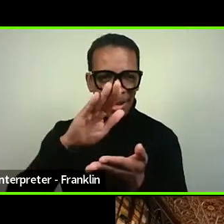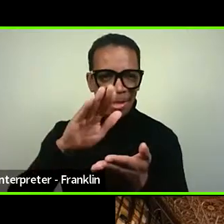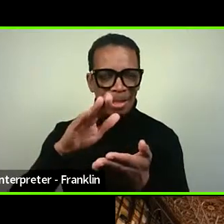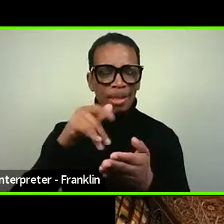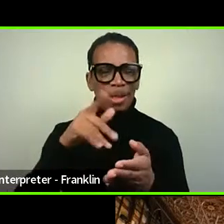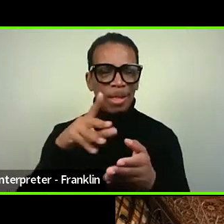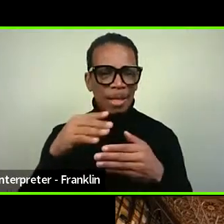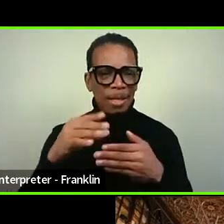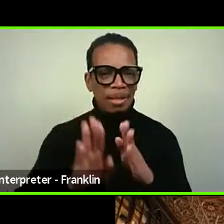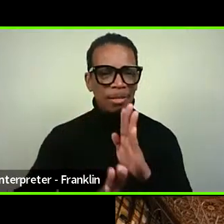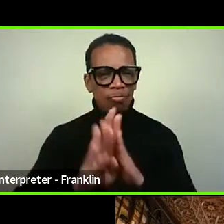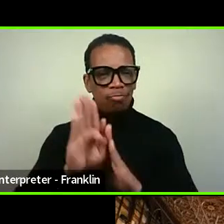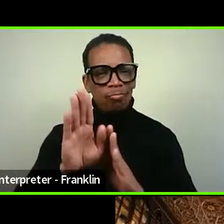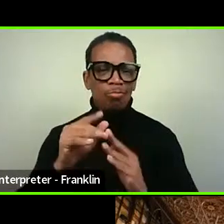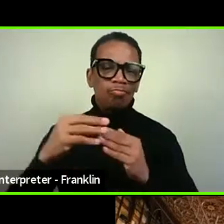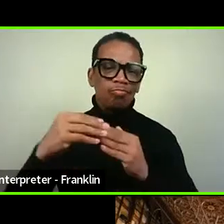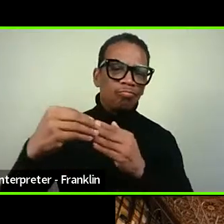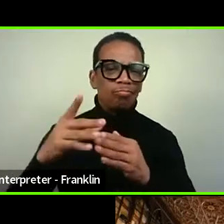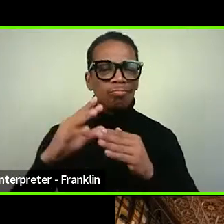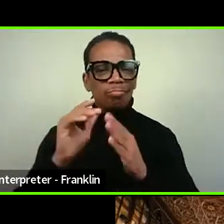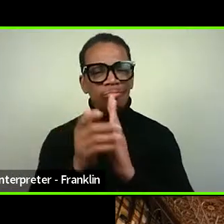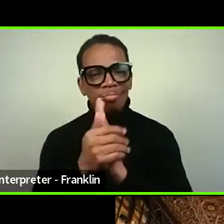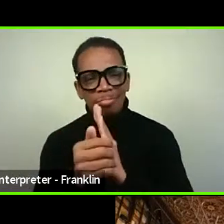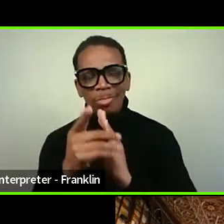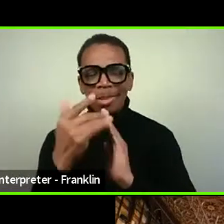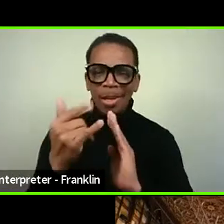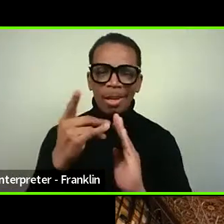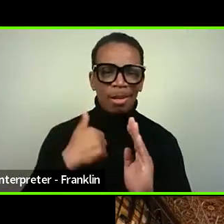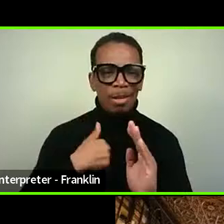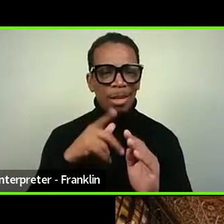skills, and is the former lead